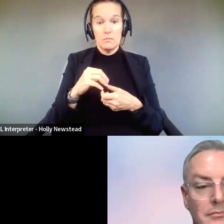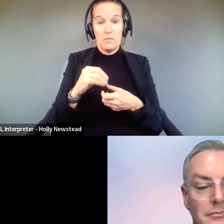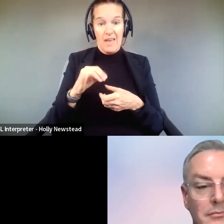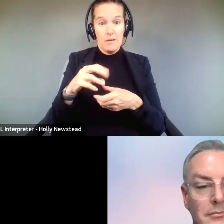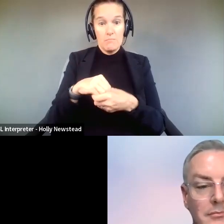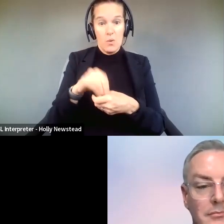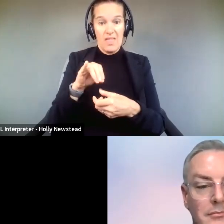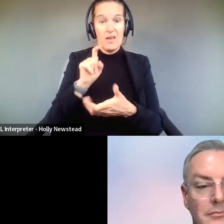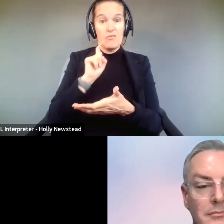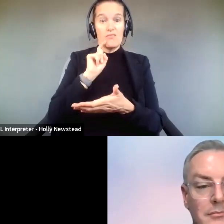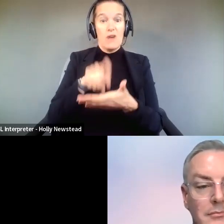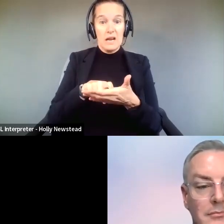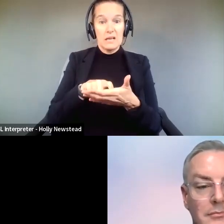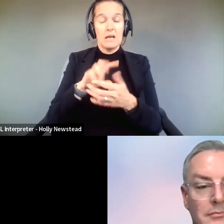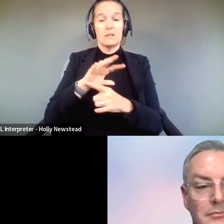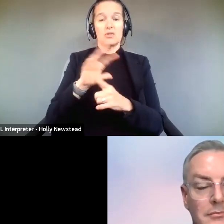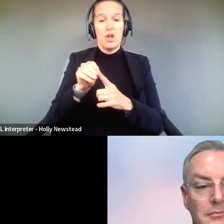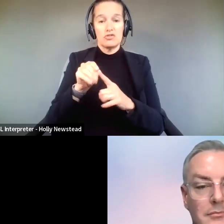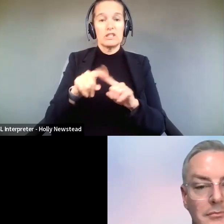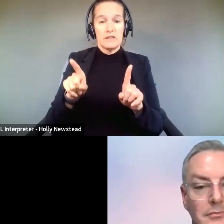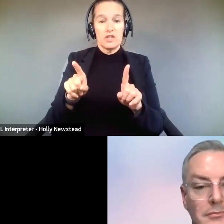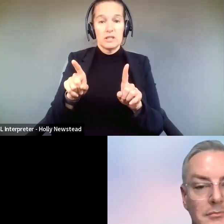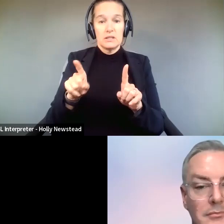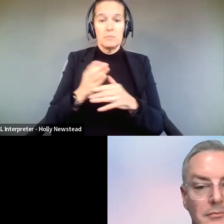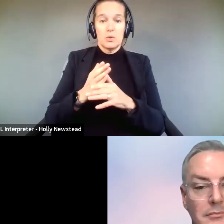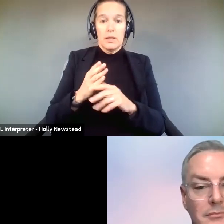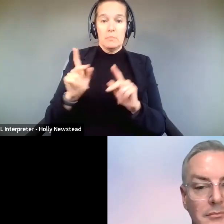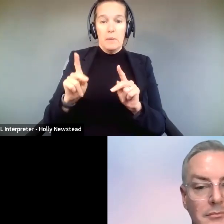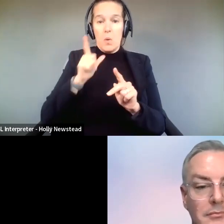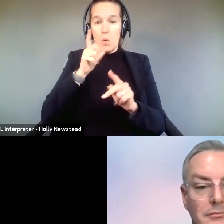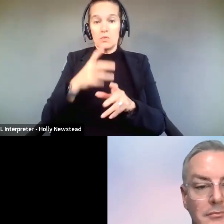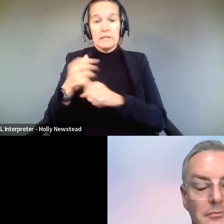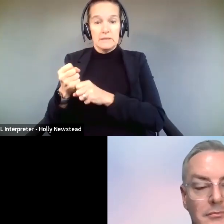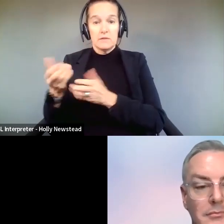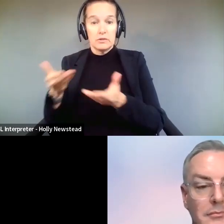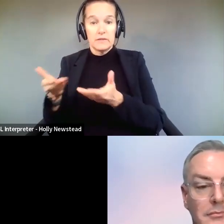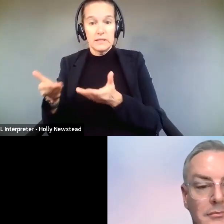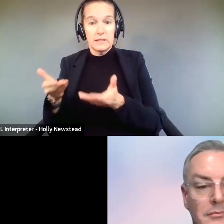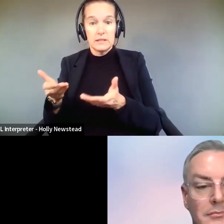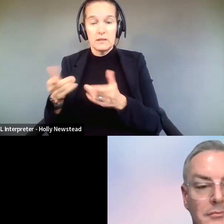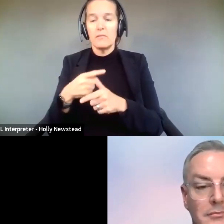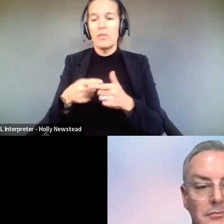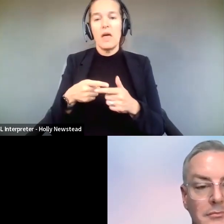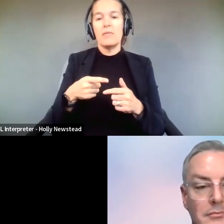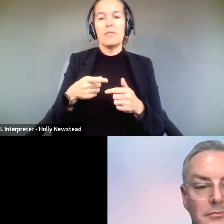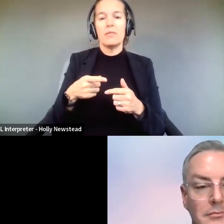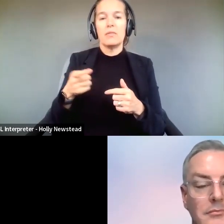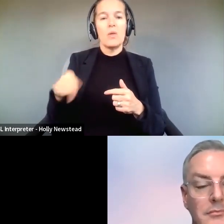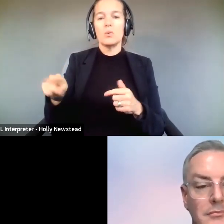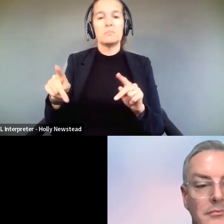recognizes the cultural differences between people who are to receive services, then they are just going to back away